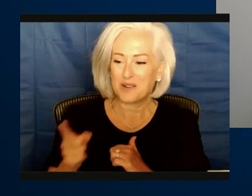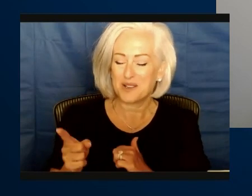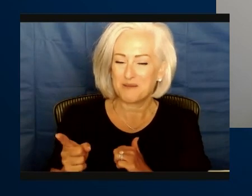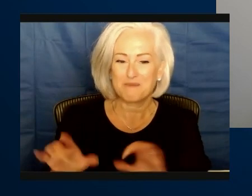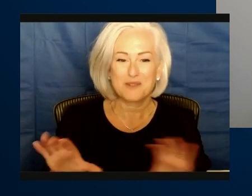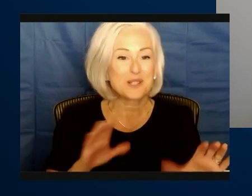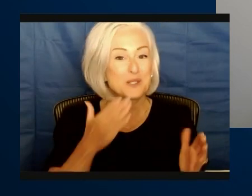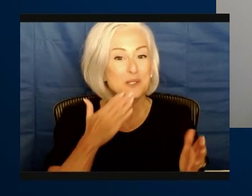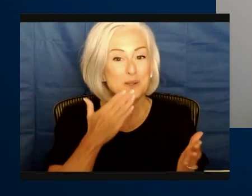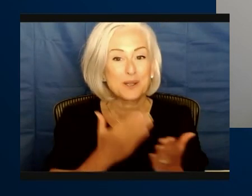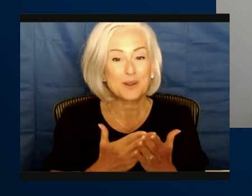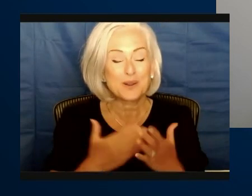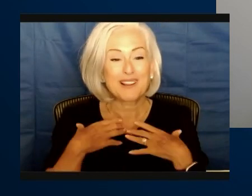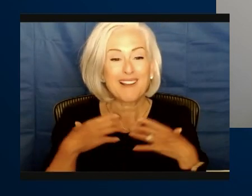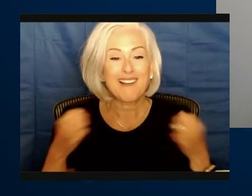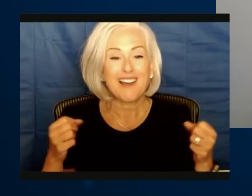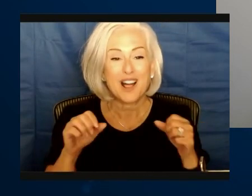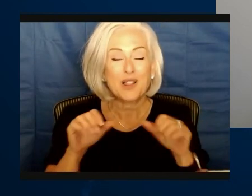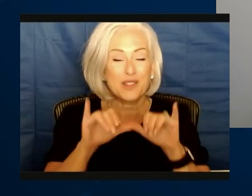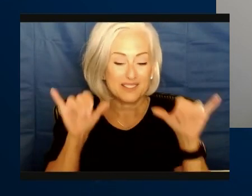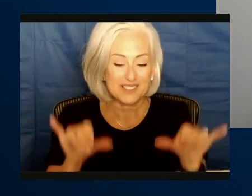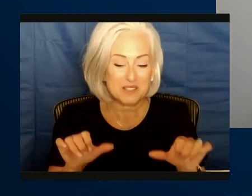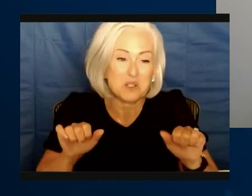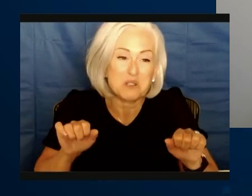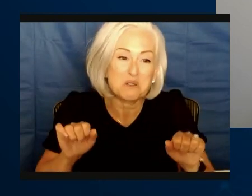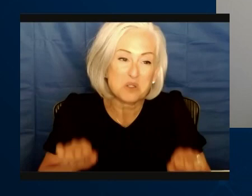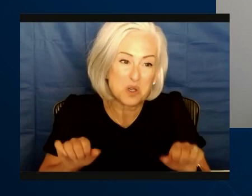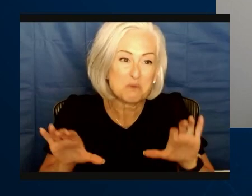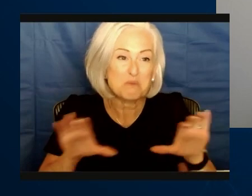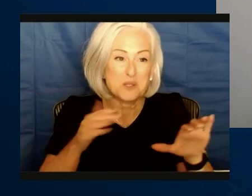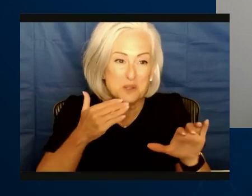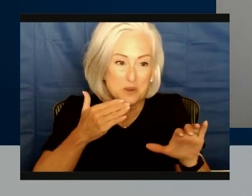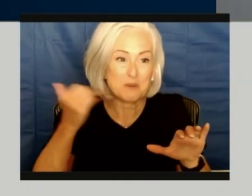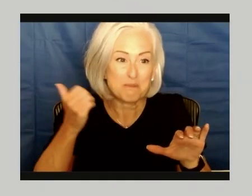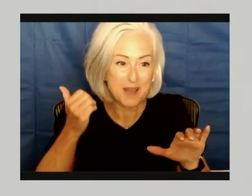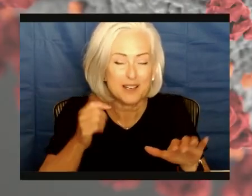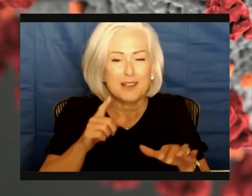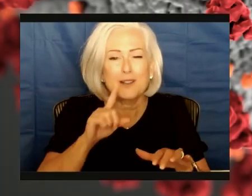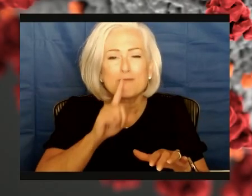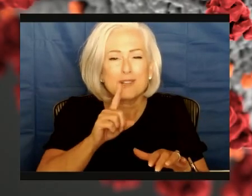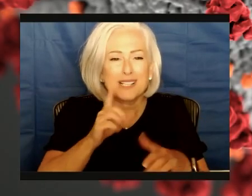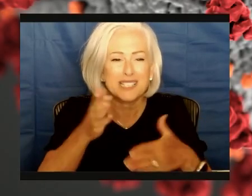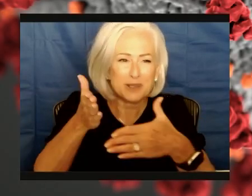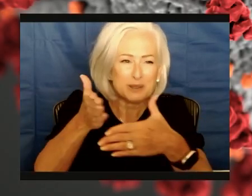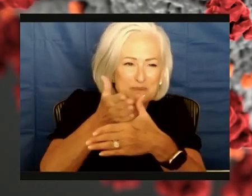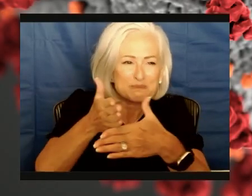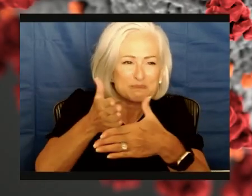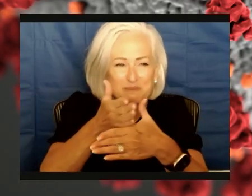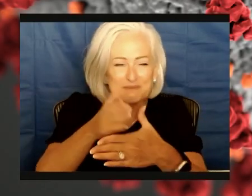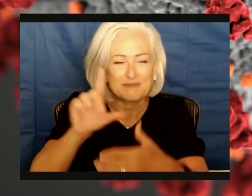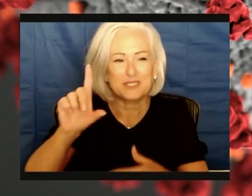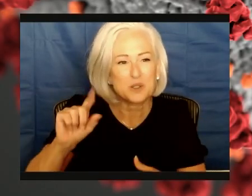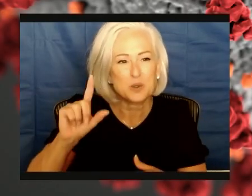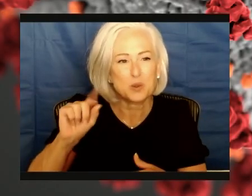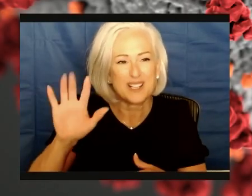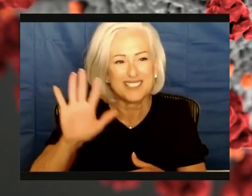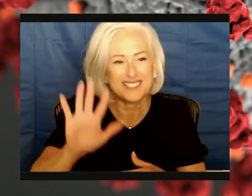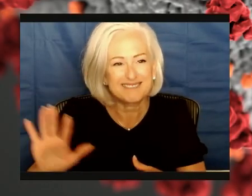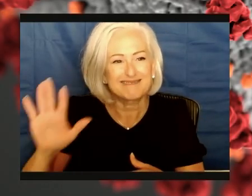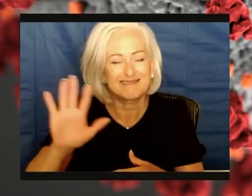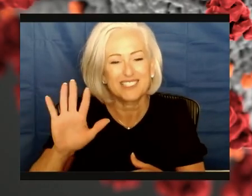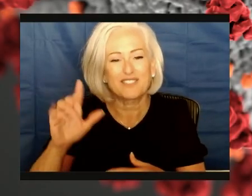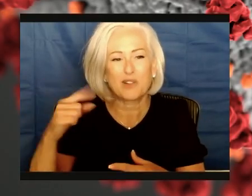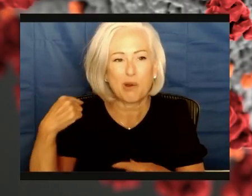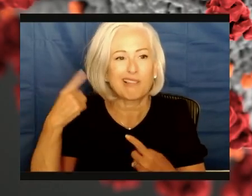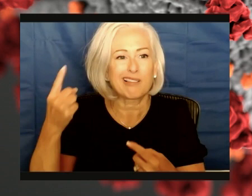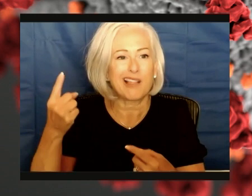health system could be doing better. You know, we've really hit in that middle 20s, Steve. You know this for the past few weeks.